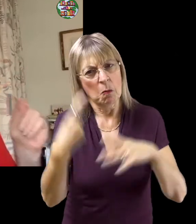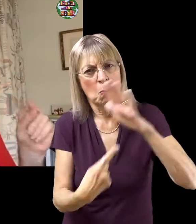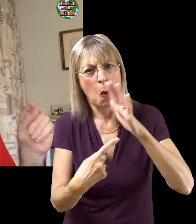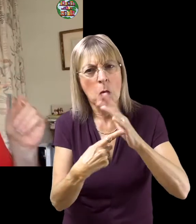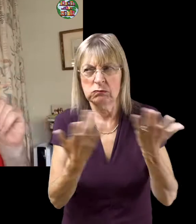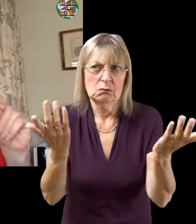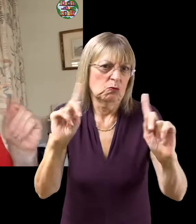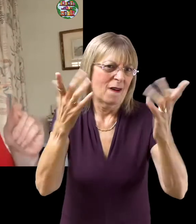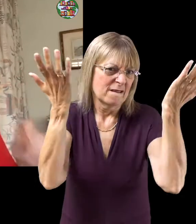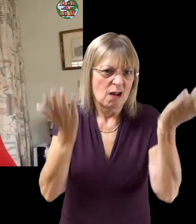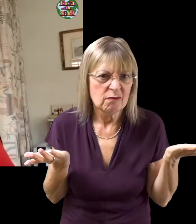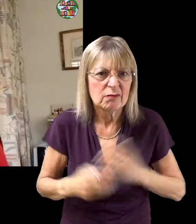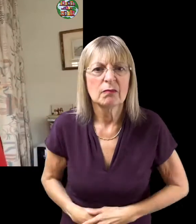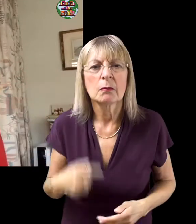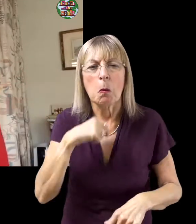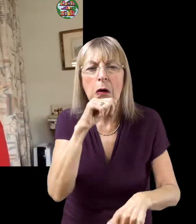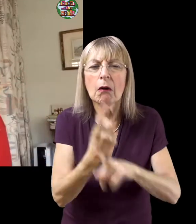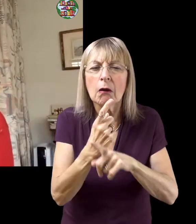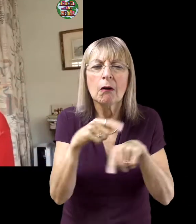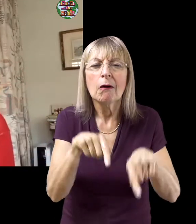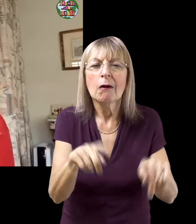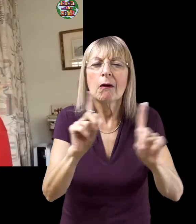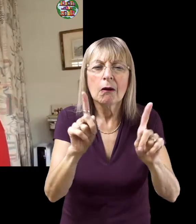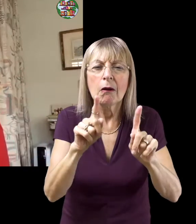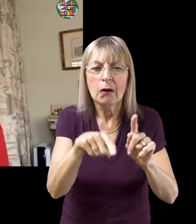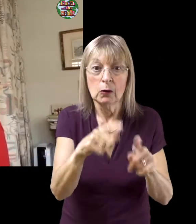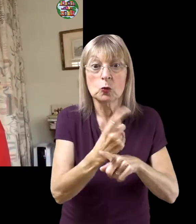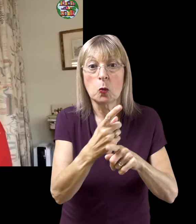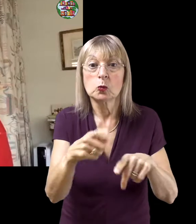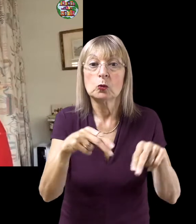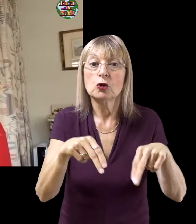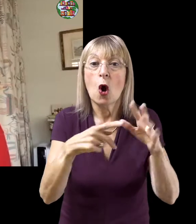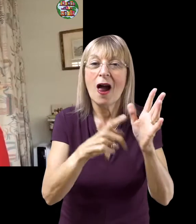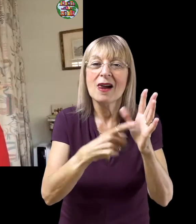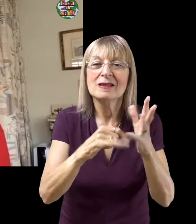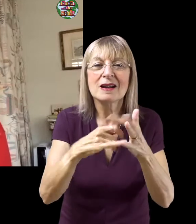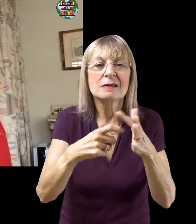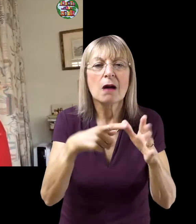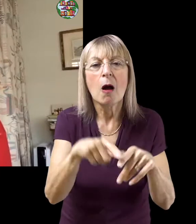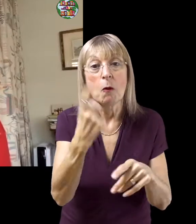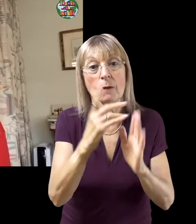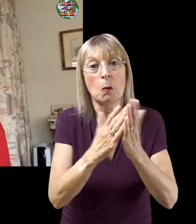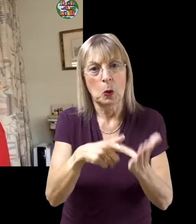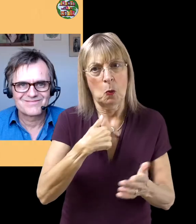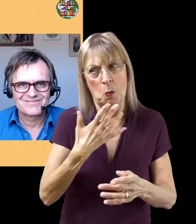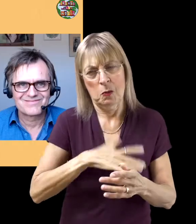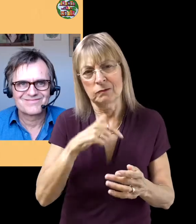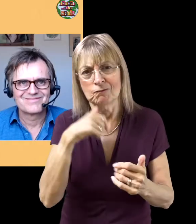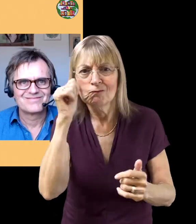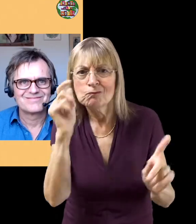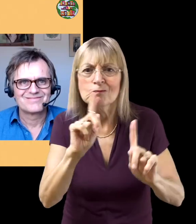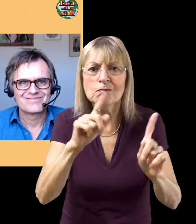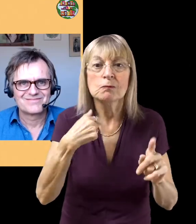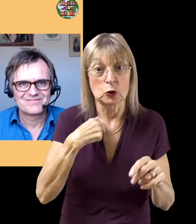about or things that I think are important or whatever. And all I will say about Talking to Alaska is it's one of those books where I kept forgetting to make notes. I knew that I